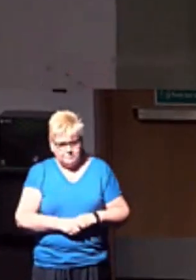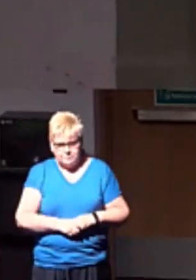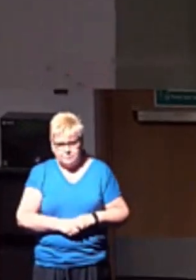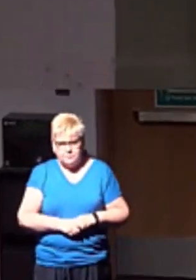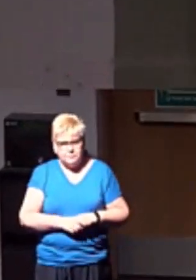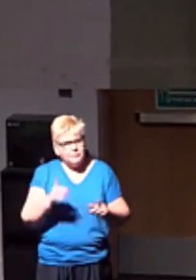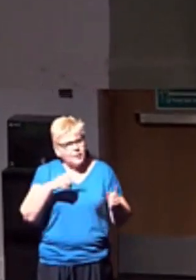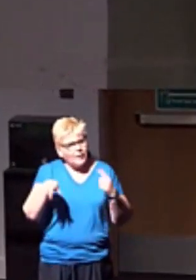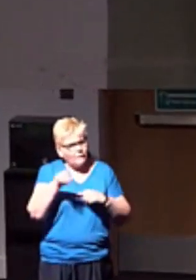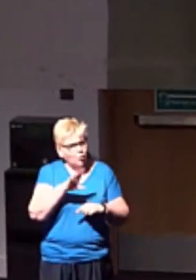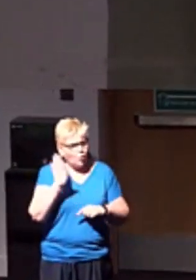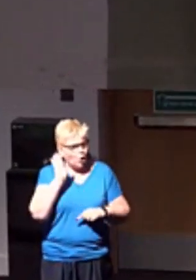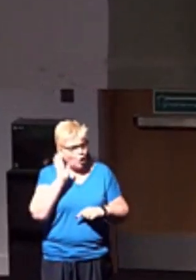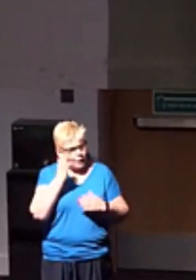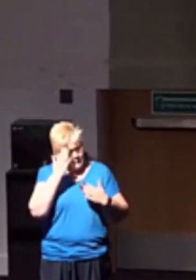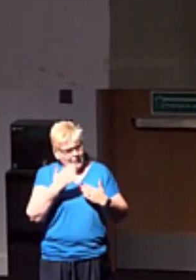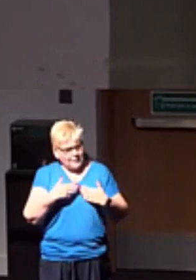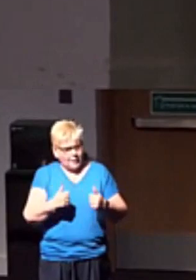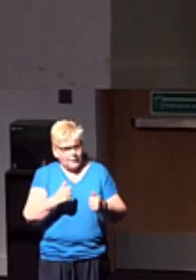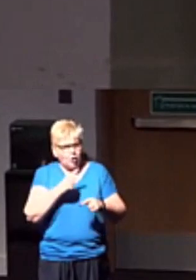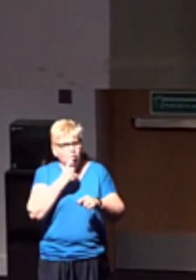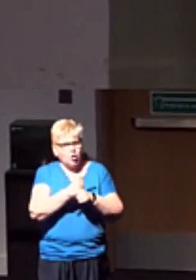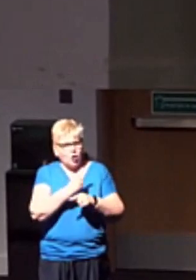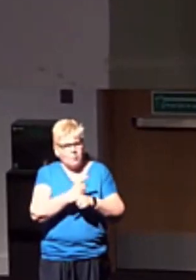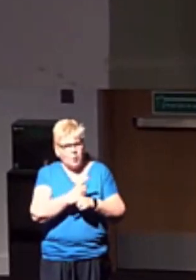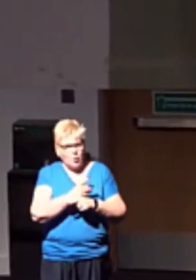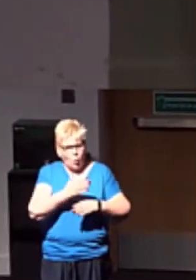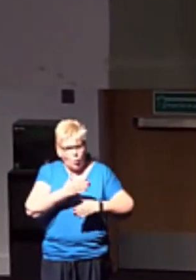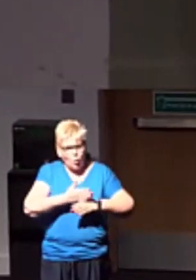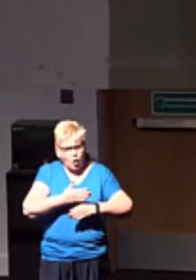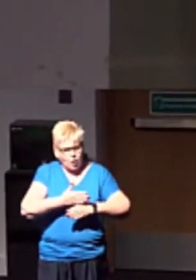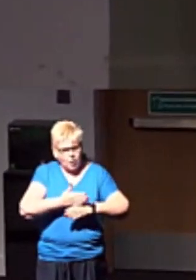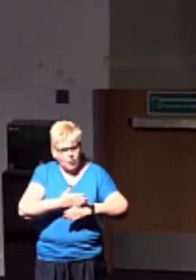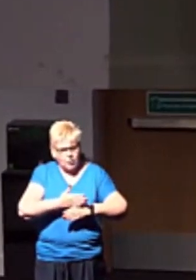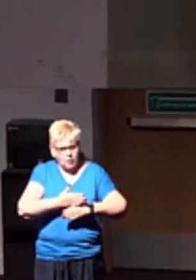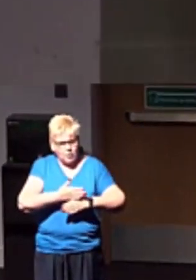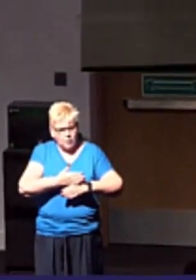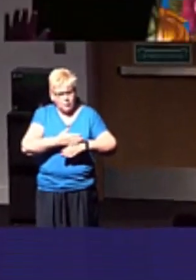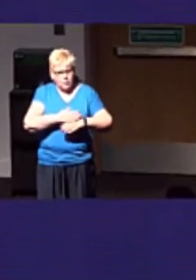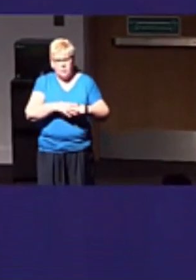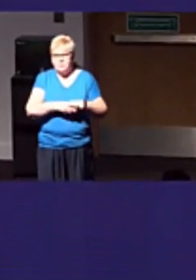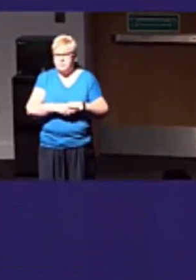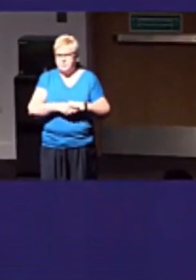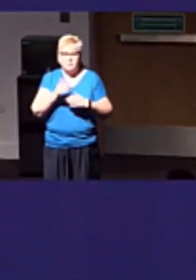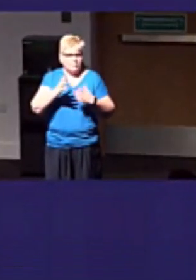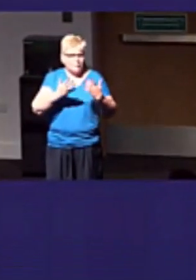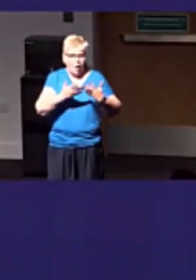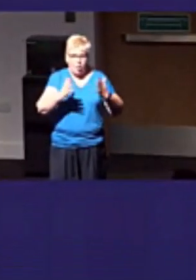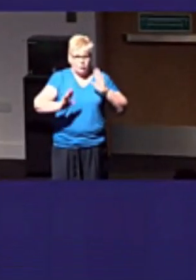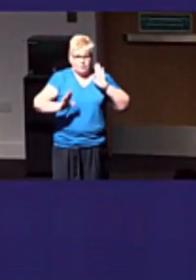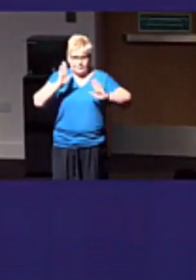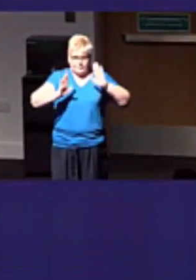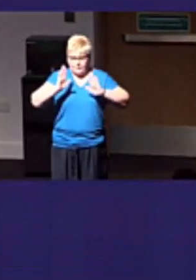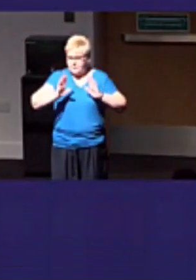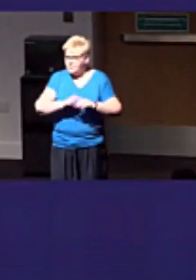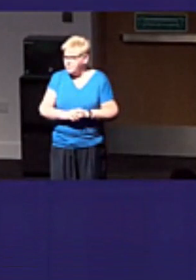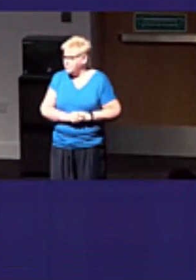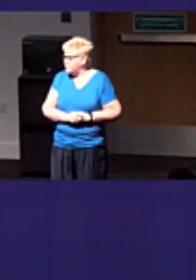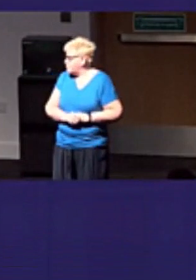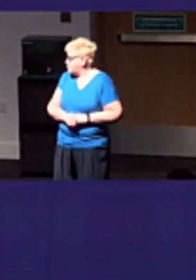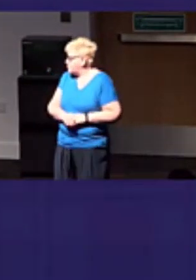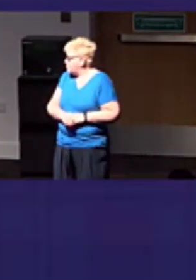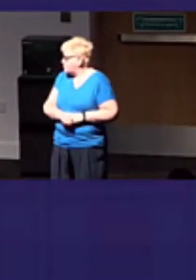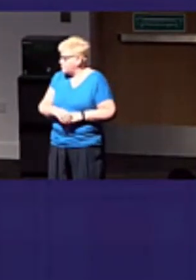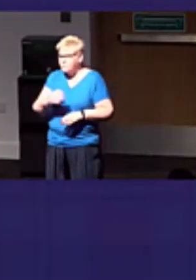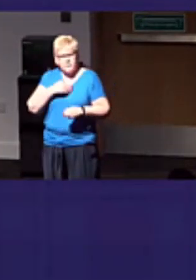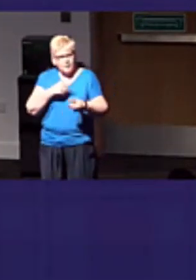How many of you heard it in the context of work suddenly in the last 2 years? That's a lot of hands. I have